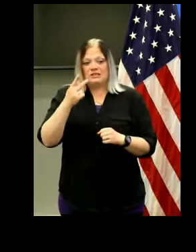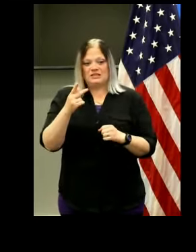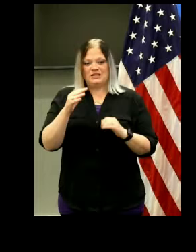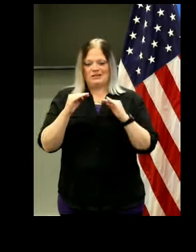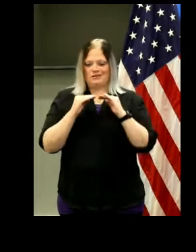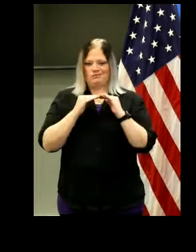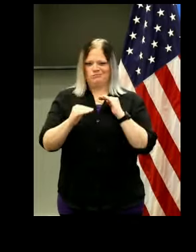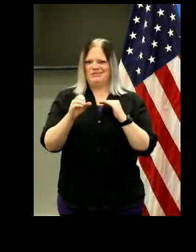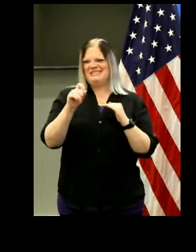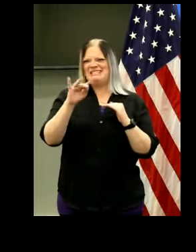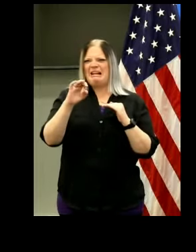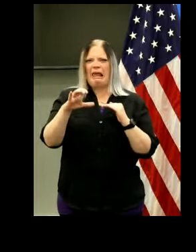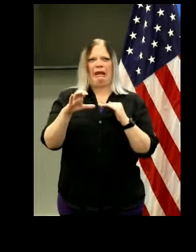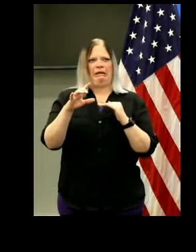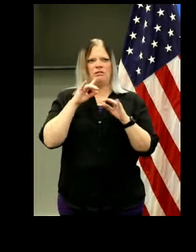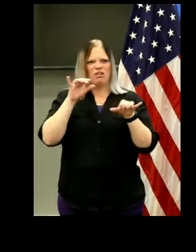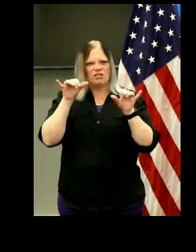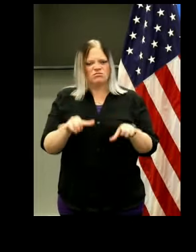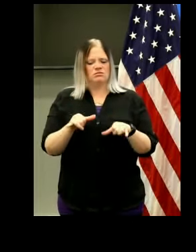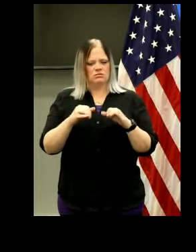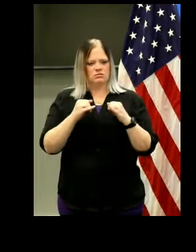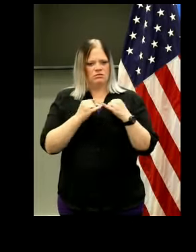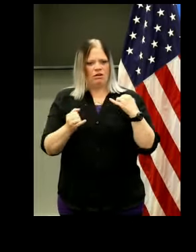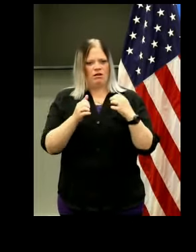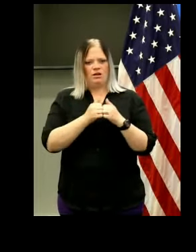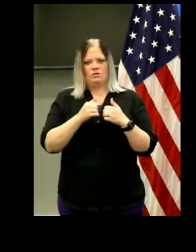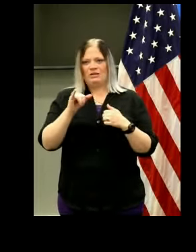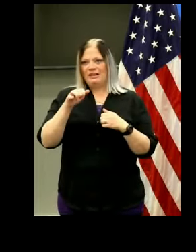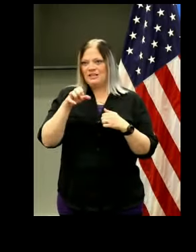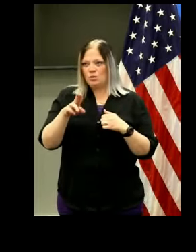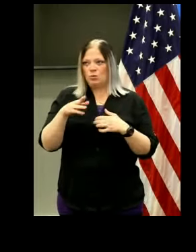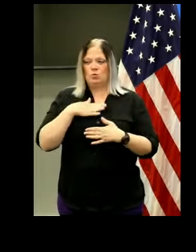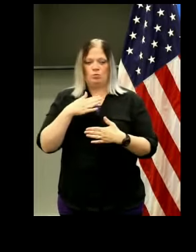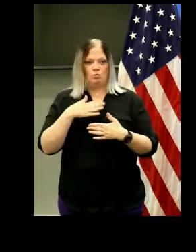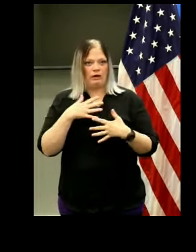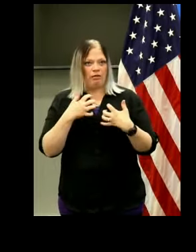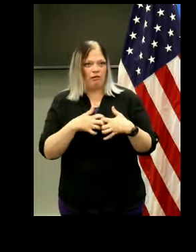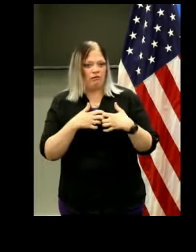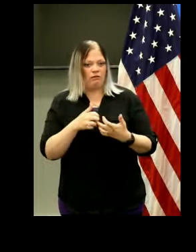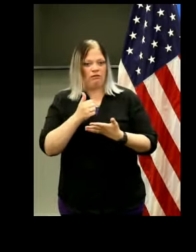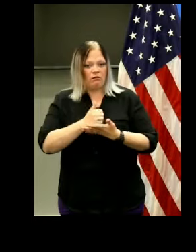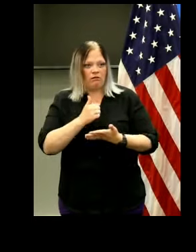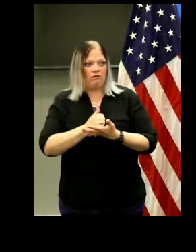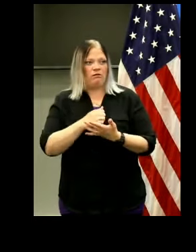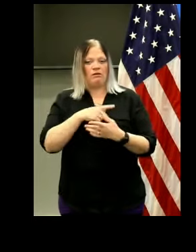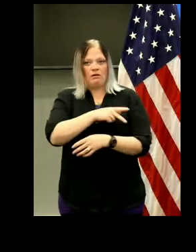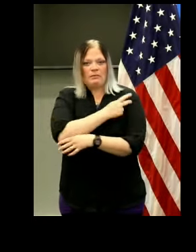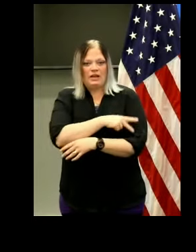with regards to ICU airway assists and ICU patients